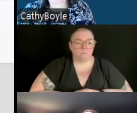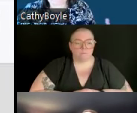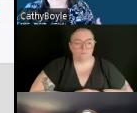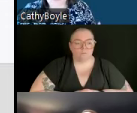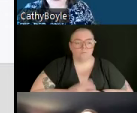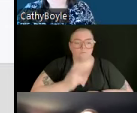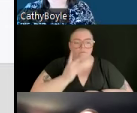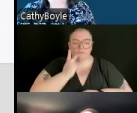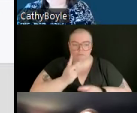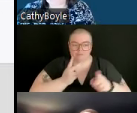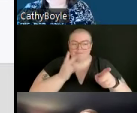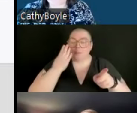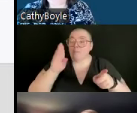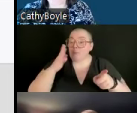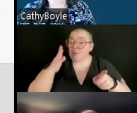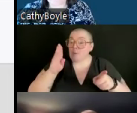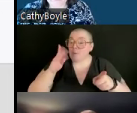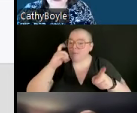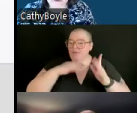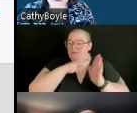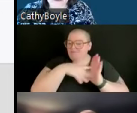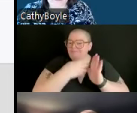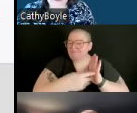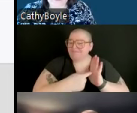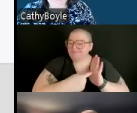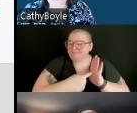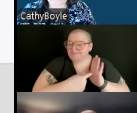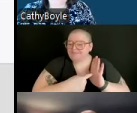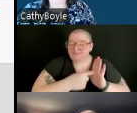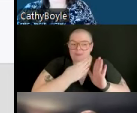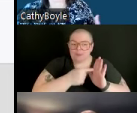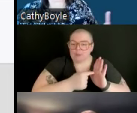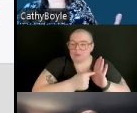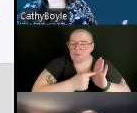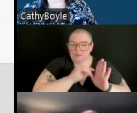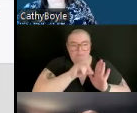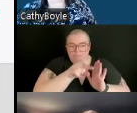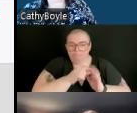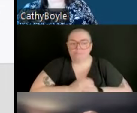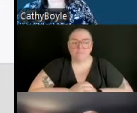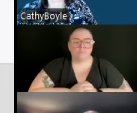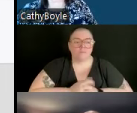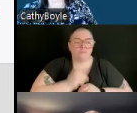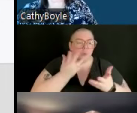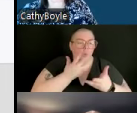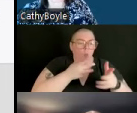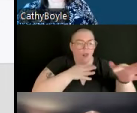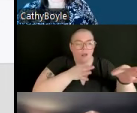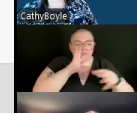You can see it corresponds to the blue section of the housing search and application grid. You can see what it